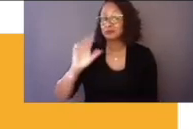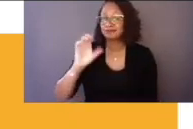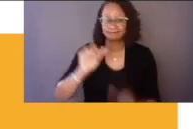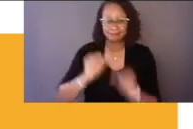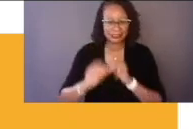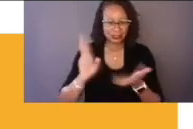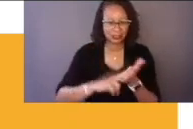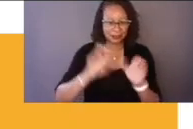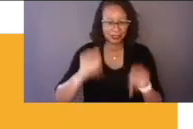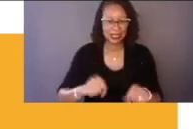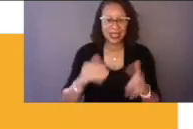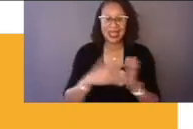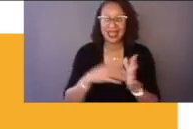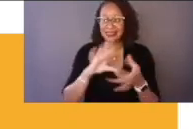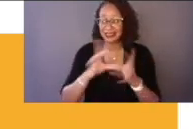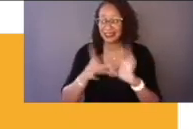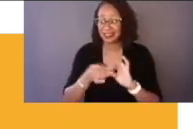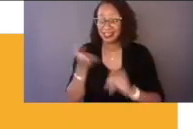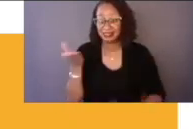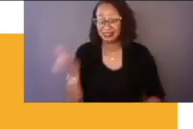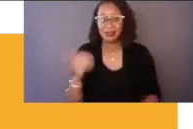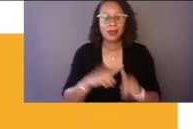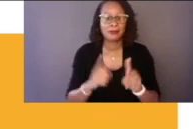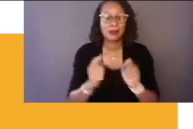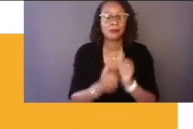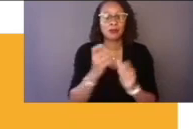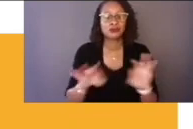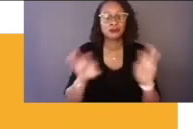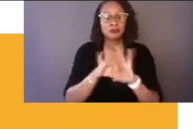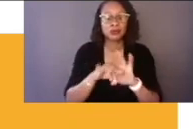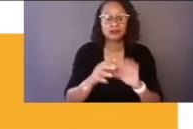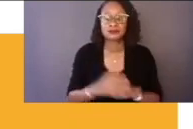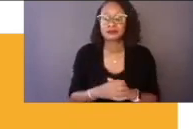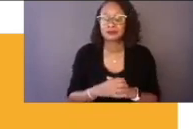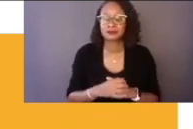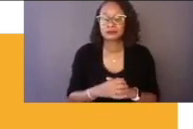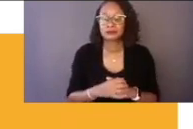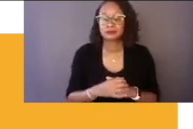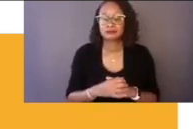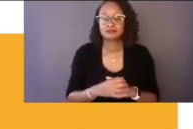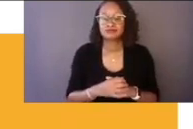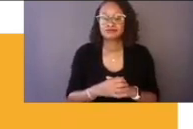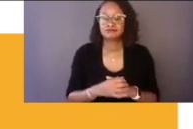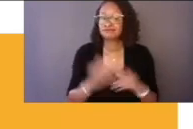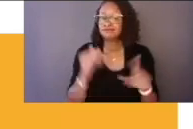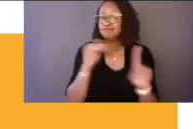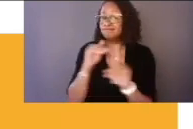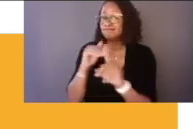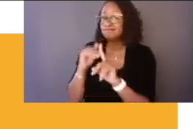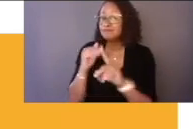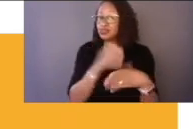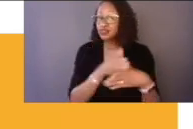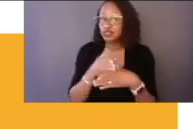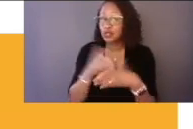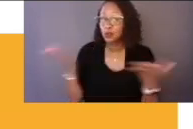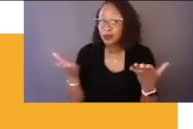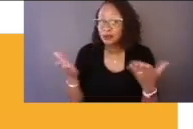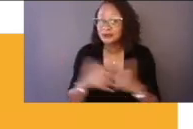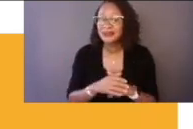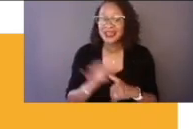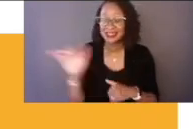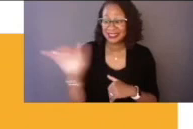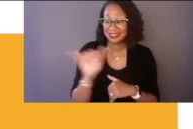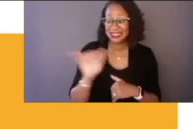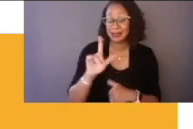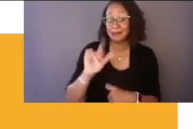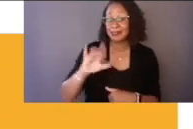the link that is there, but more importantly, what I want to remind and share is that that same link